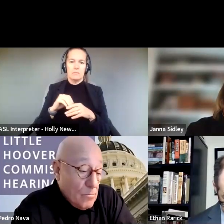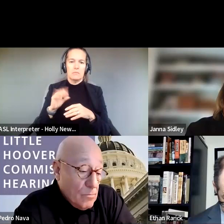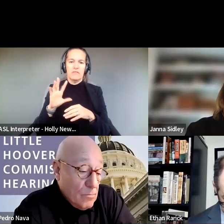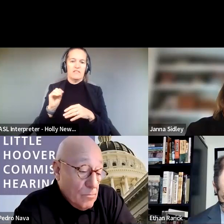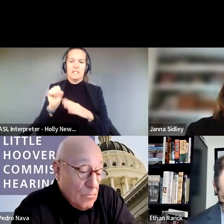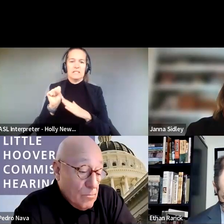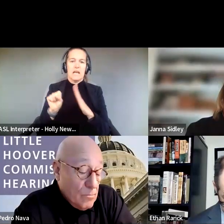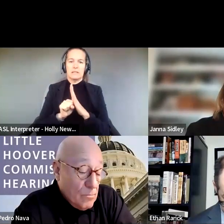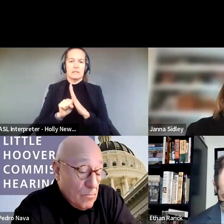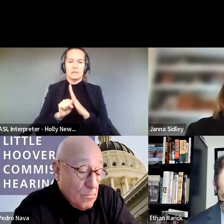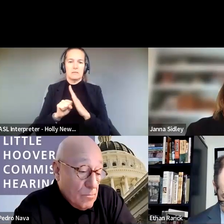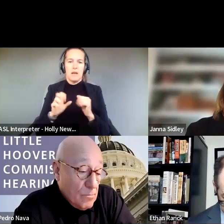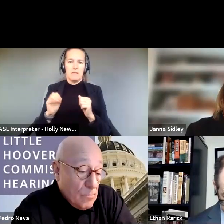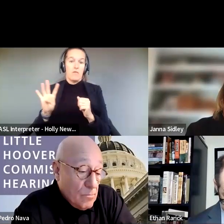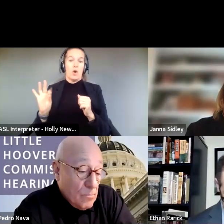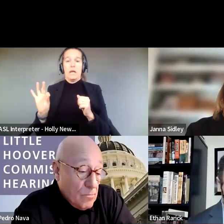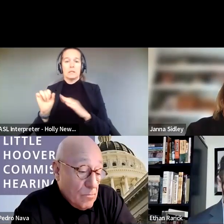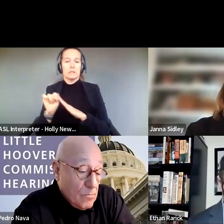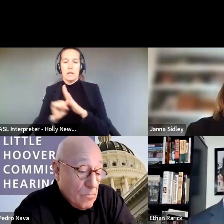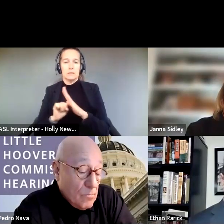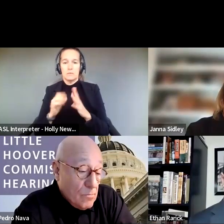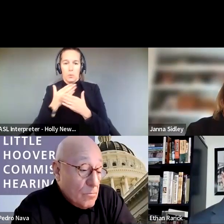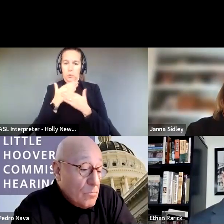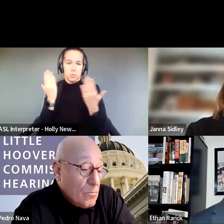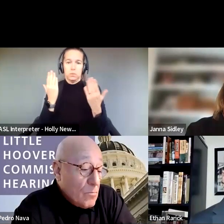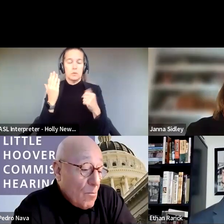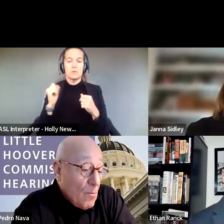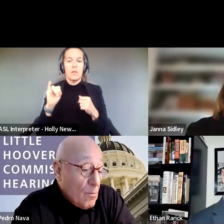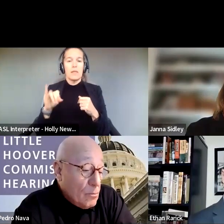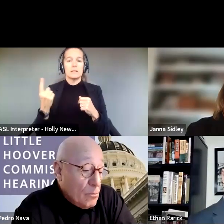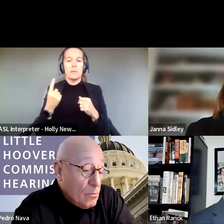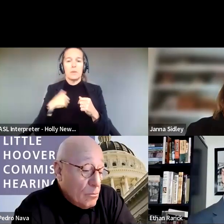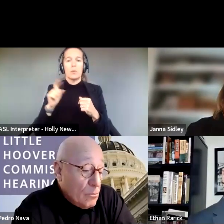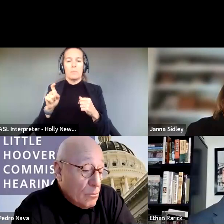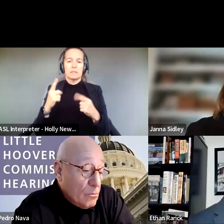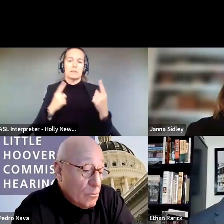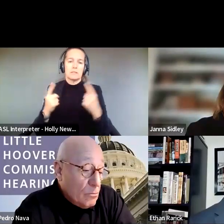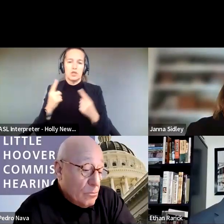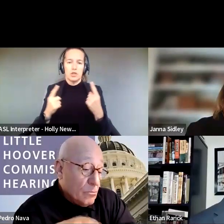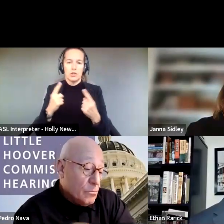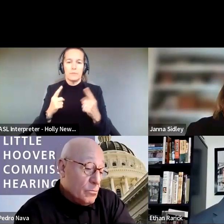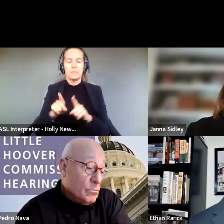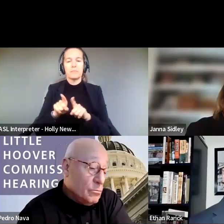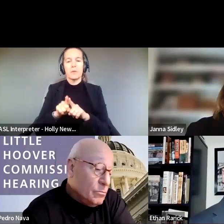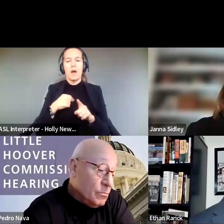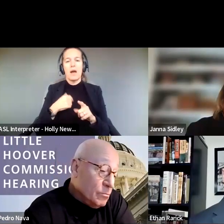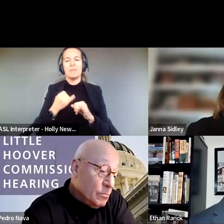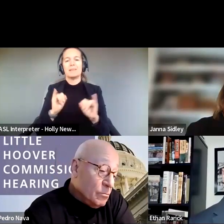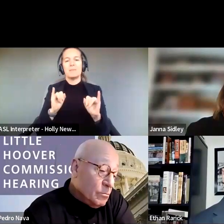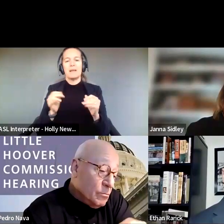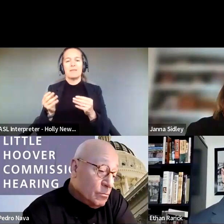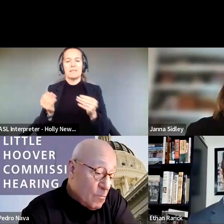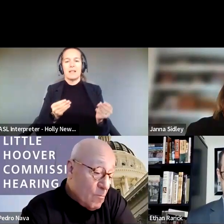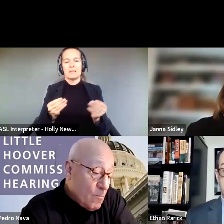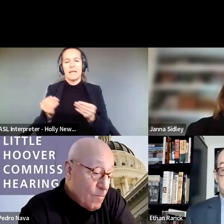50 states and 49 states. So that's something that really needs to be considered. I'm also an independent